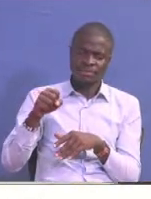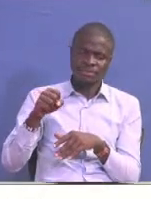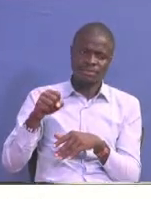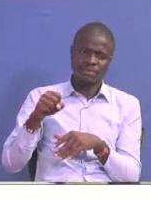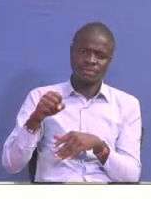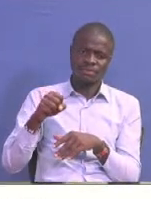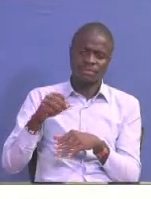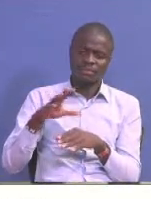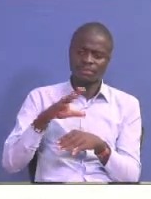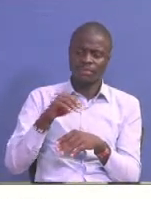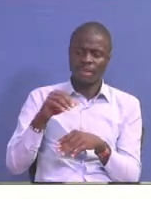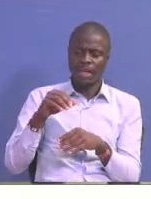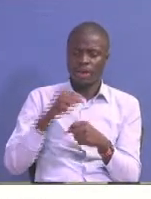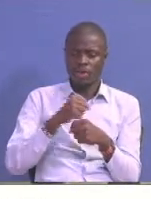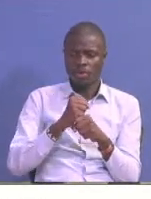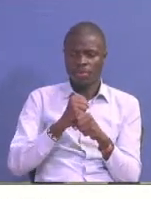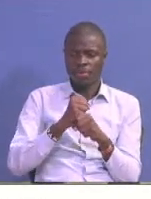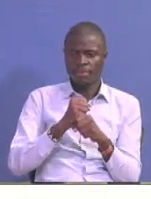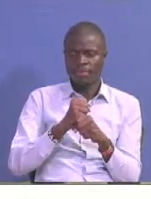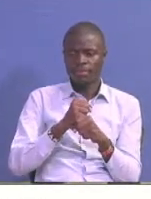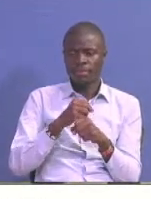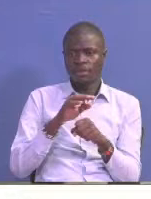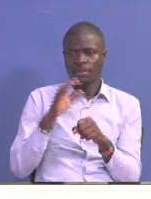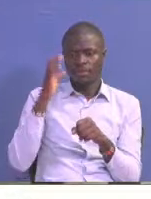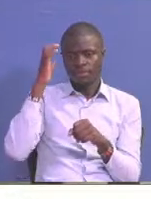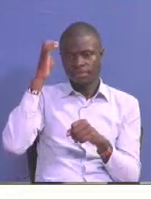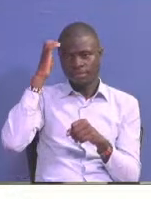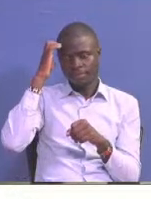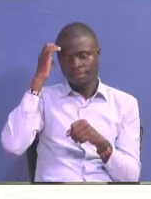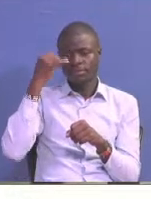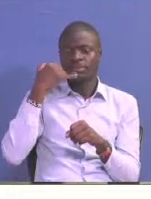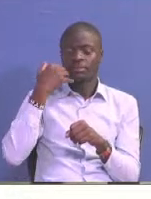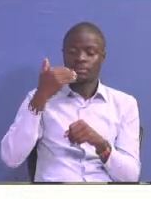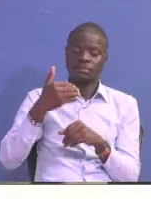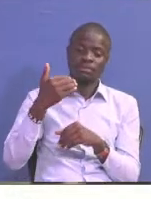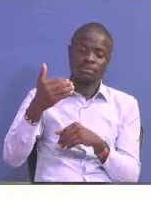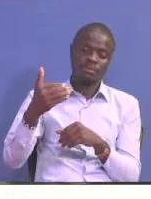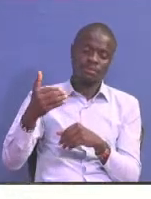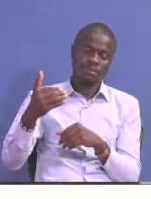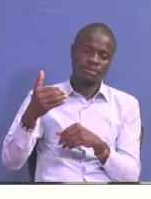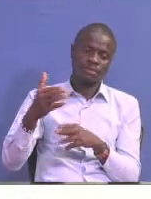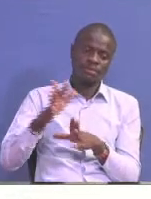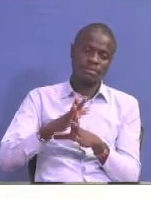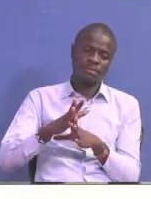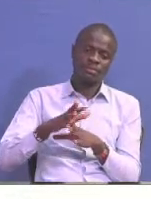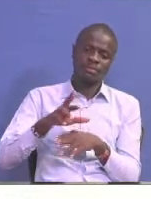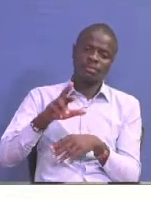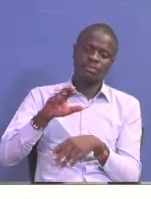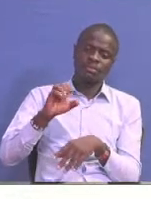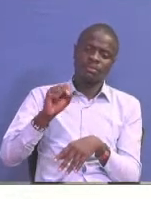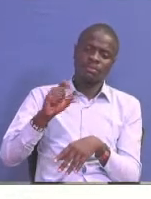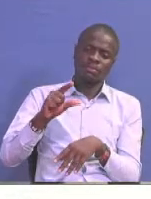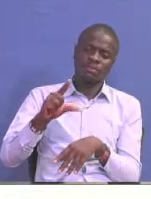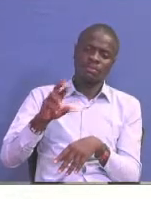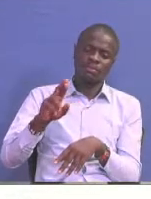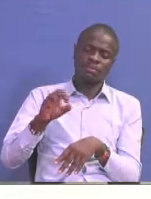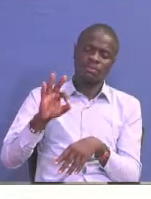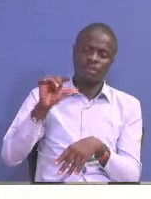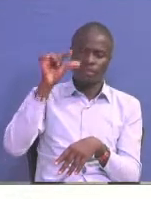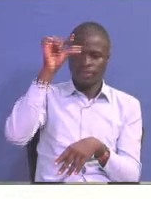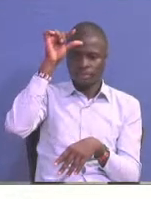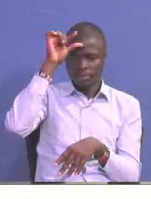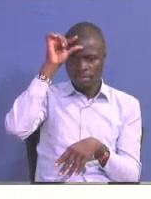Sustainability and competitiveness of education is always the result of a government sustained